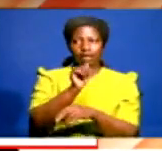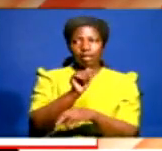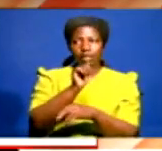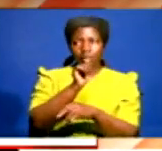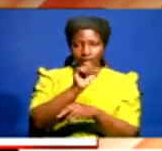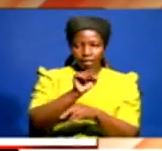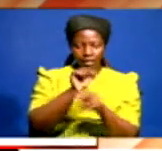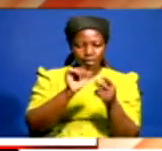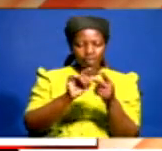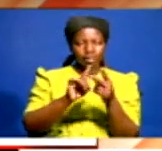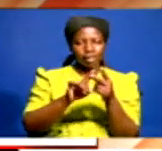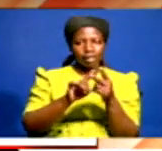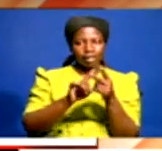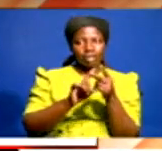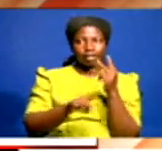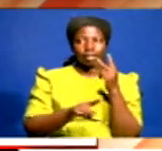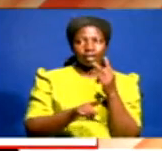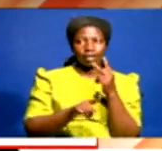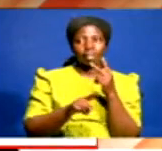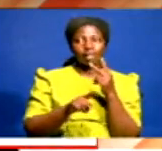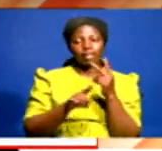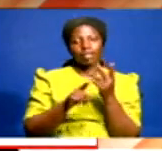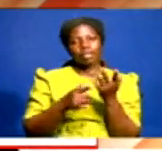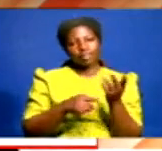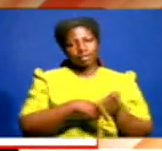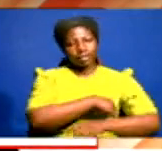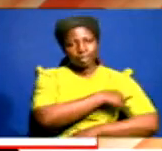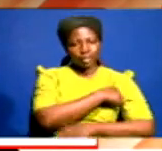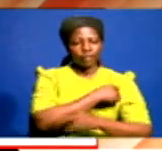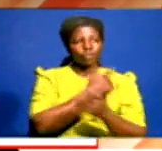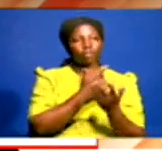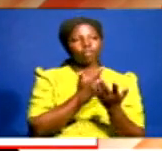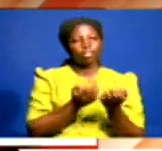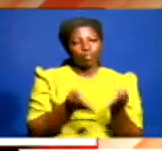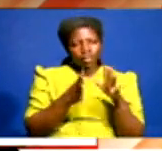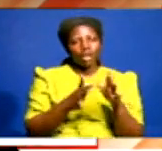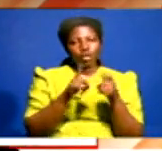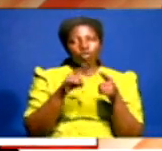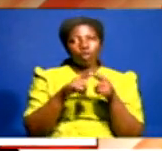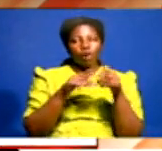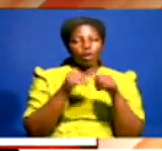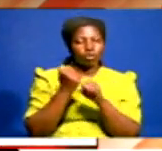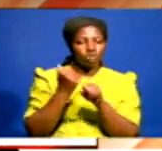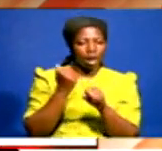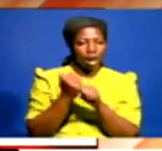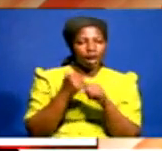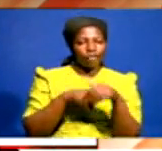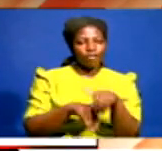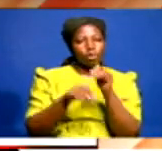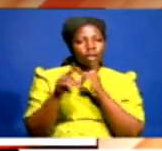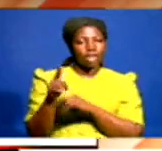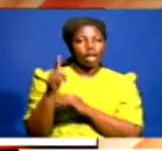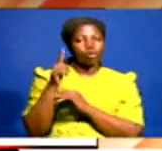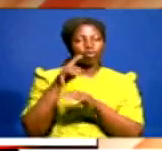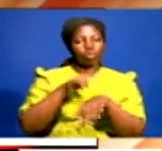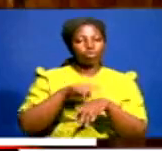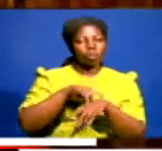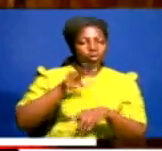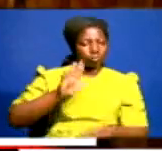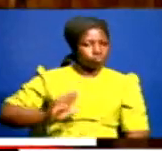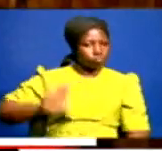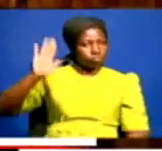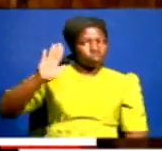duties guided by the interests of the electorate and the rule of law. Speaking after witnessing the swearing in of the new county